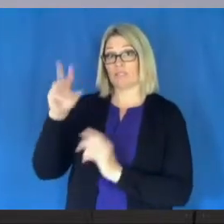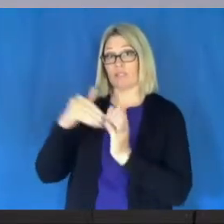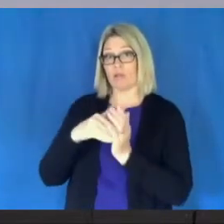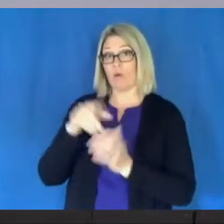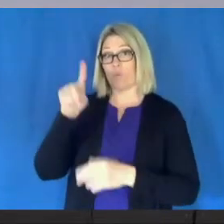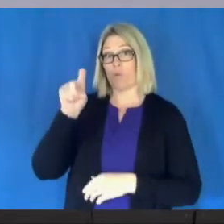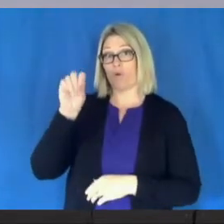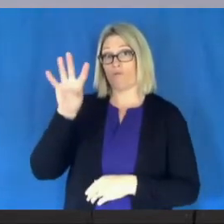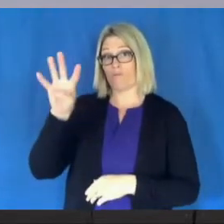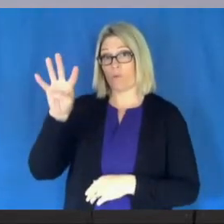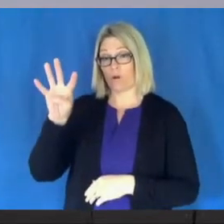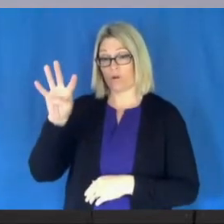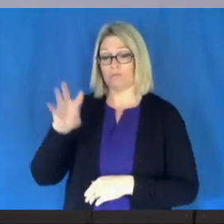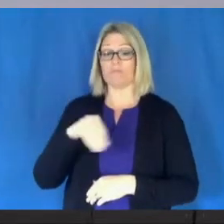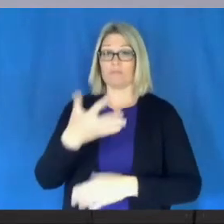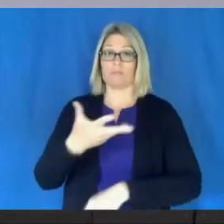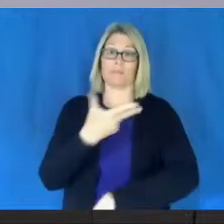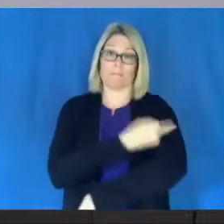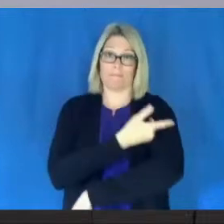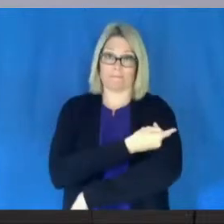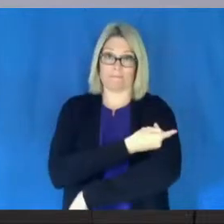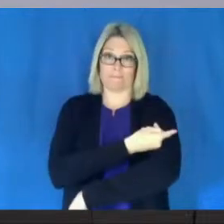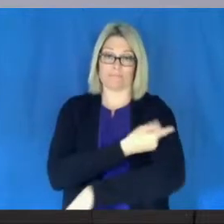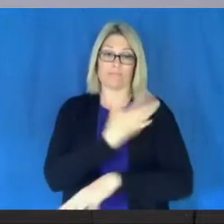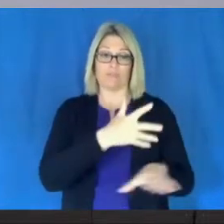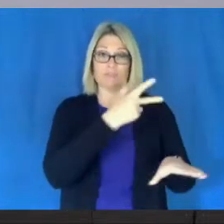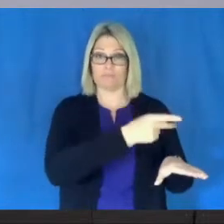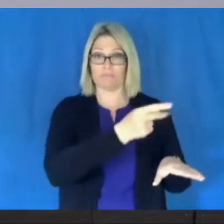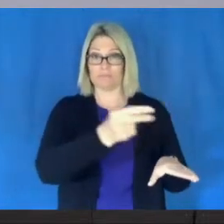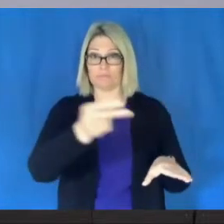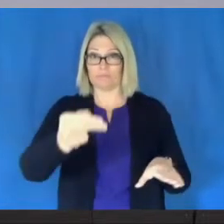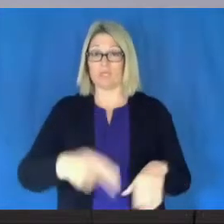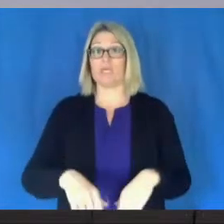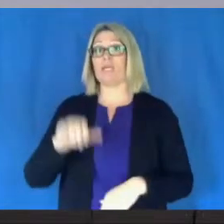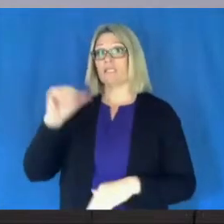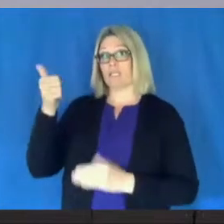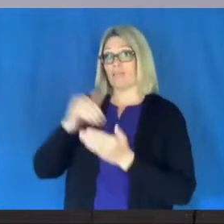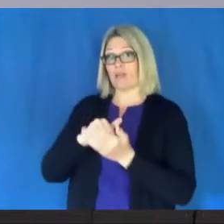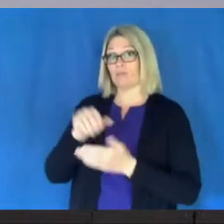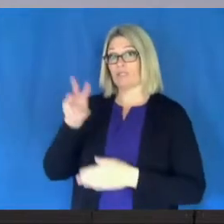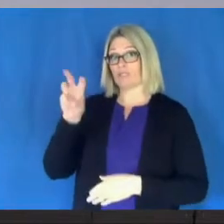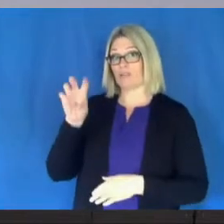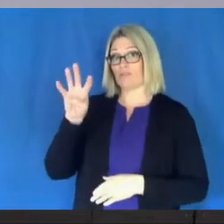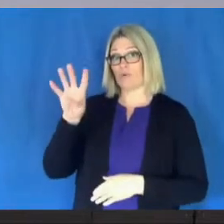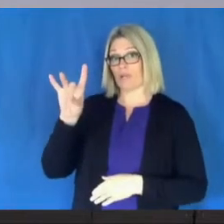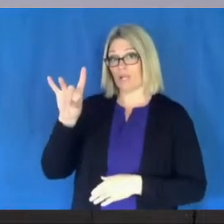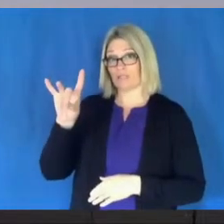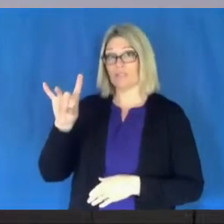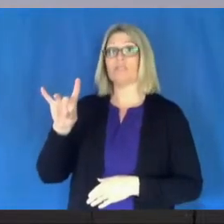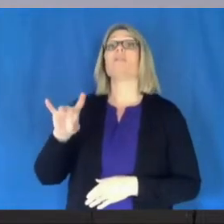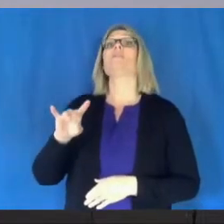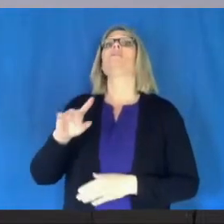56,104 doses of vaccine have been administered, including 10,648 second doses.